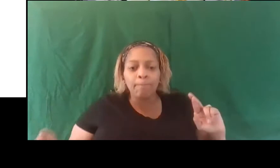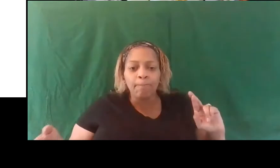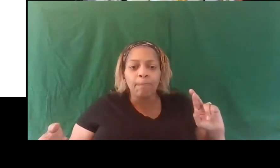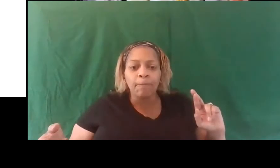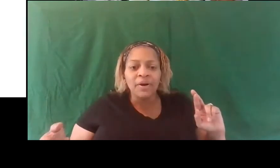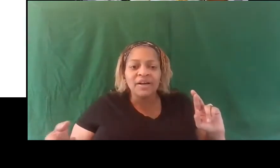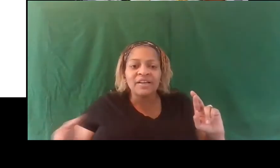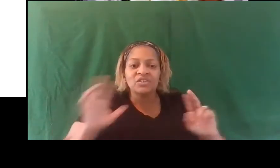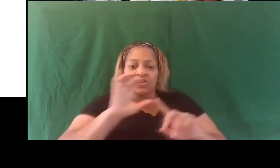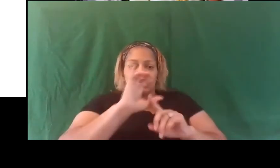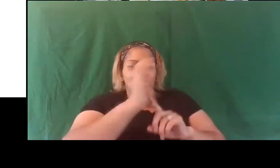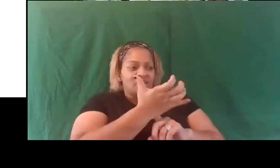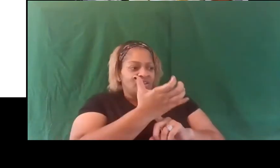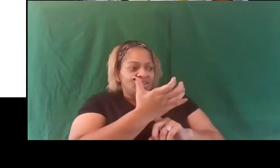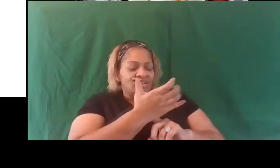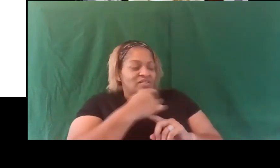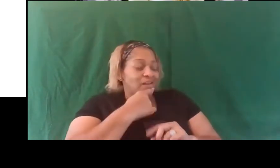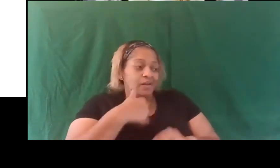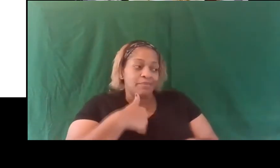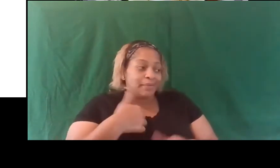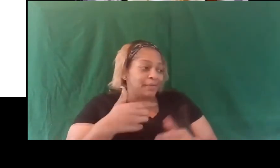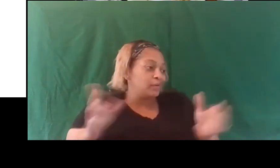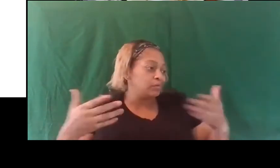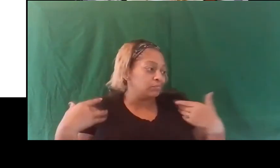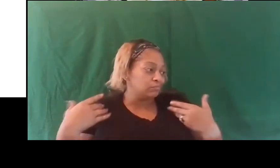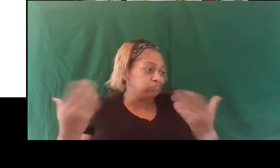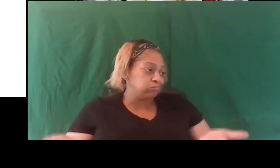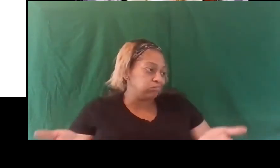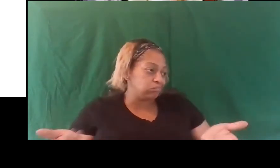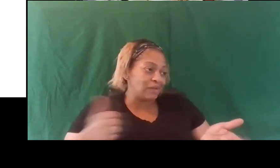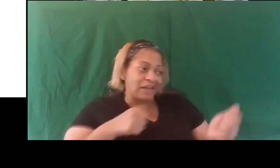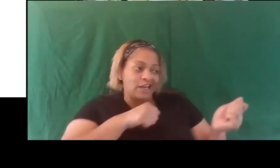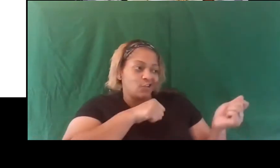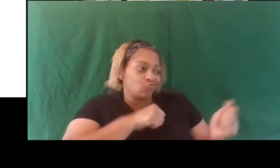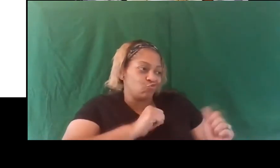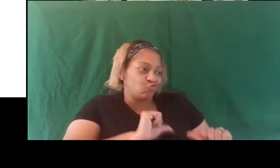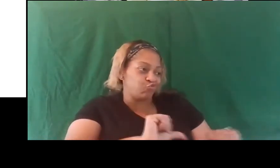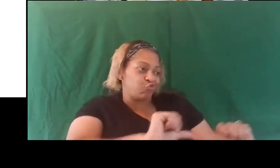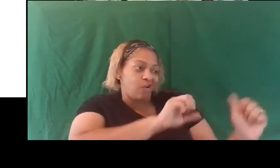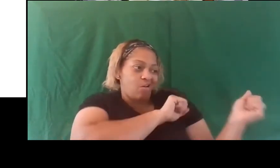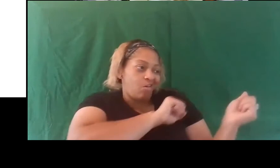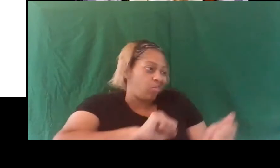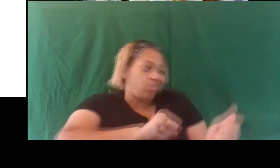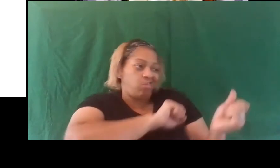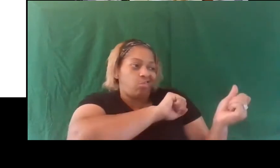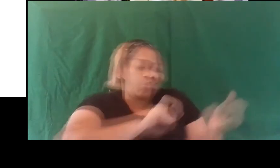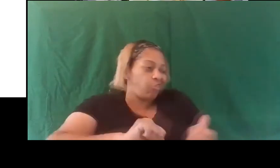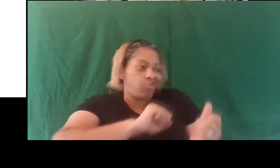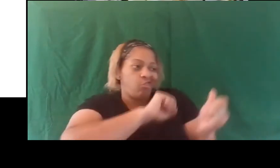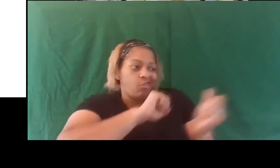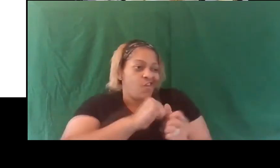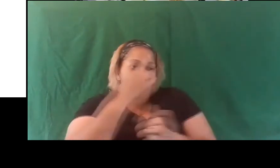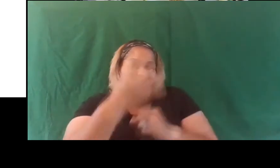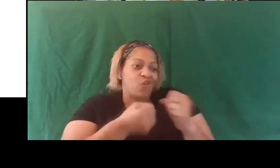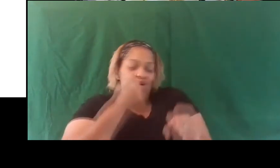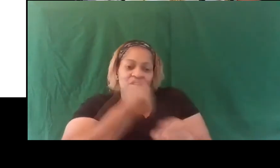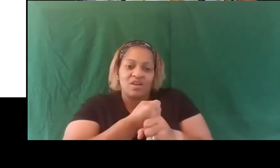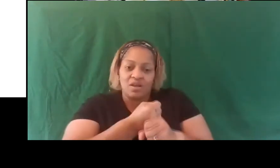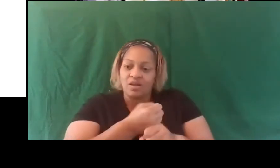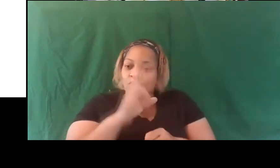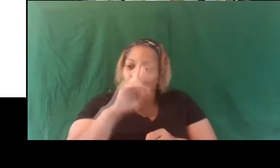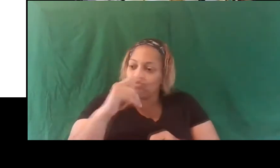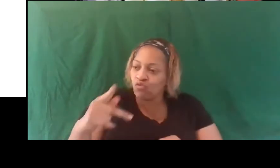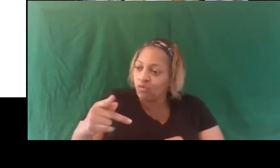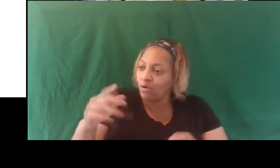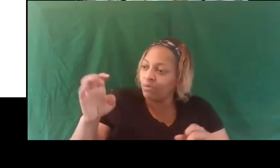conditioned. It's like, look, I've tried to pull this thing for the last 4 years and I ain't got nowhere. I ain't pulling it no more. But it's a rope. Like, you could